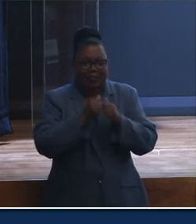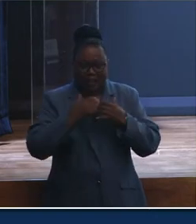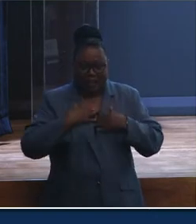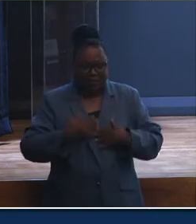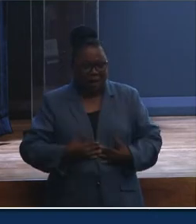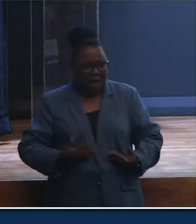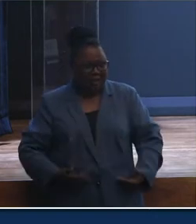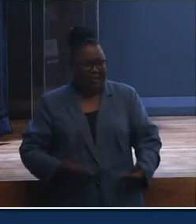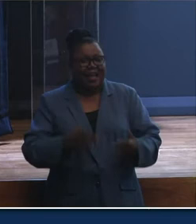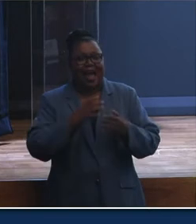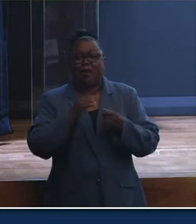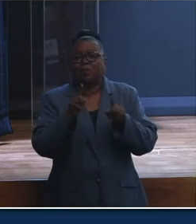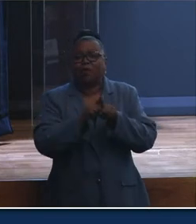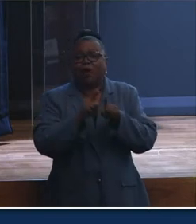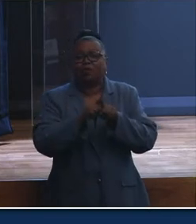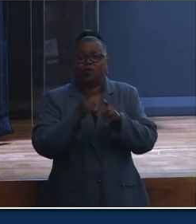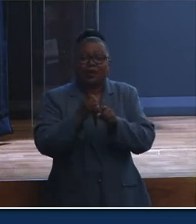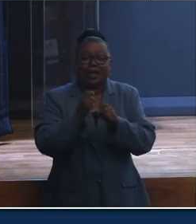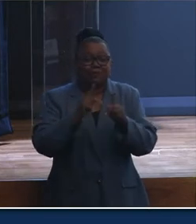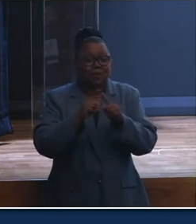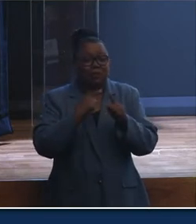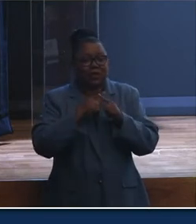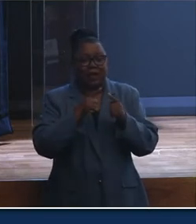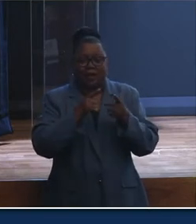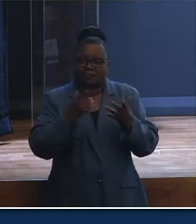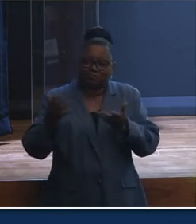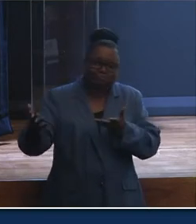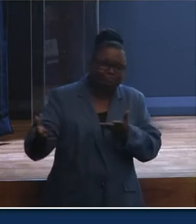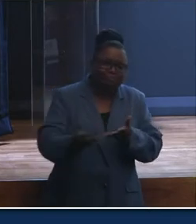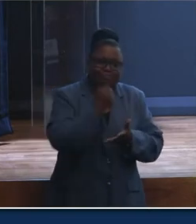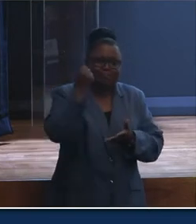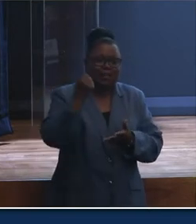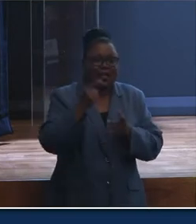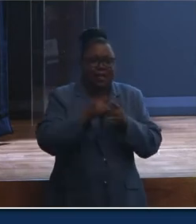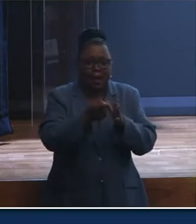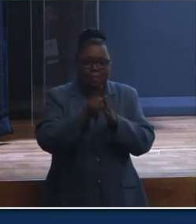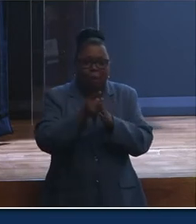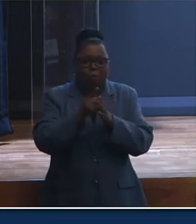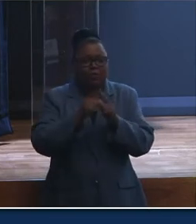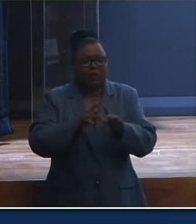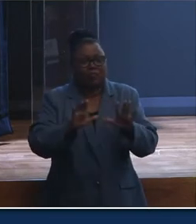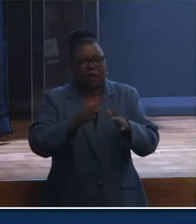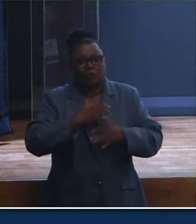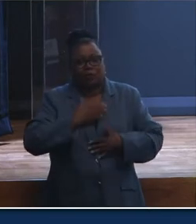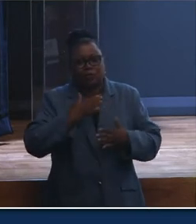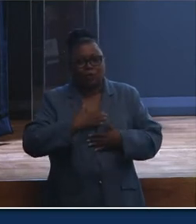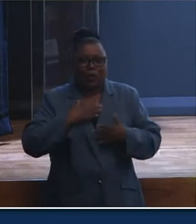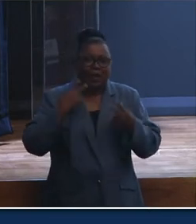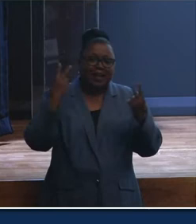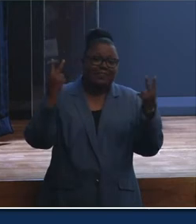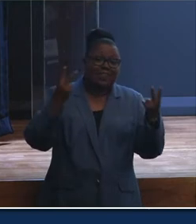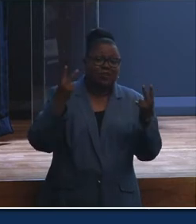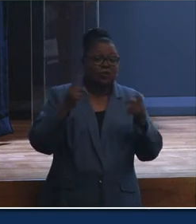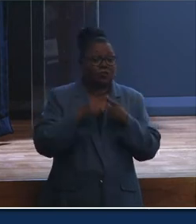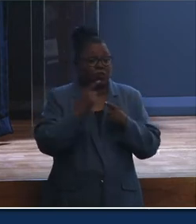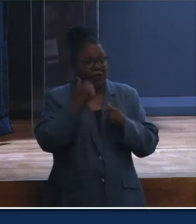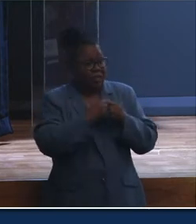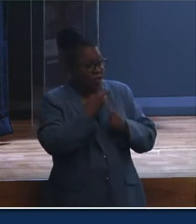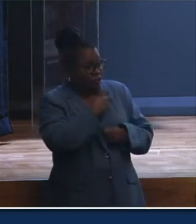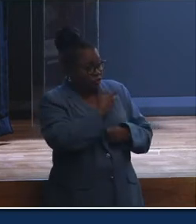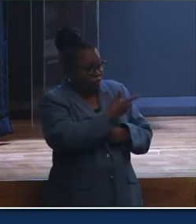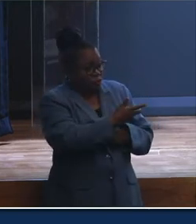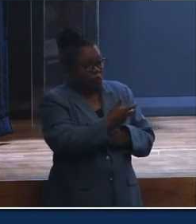body, but also getting people getting swept up in that moment of incredible joy and victory. So for each of